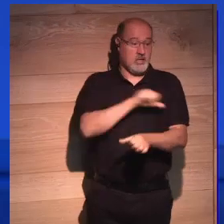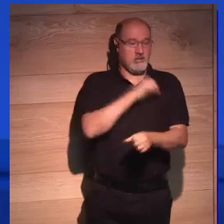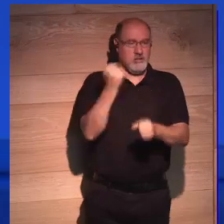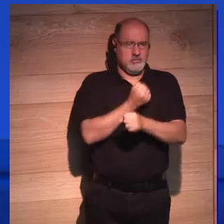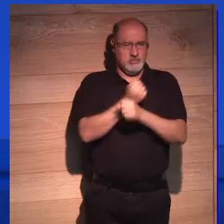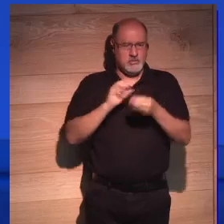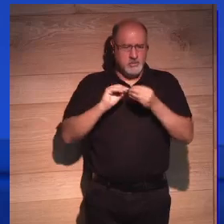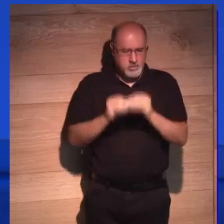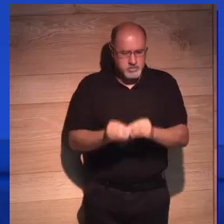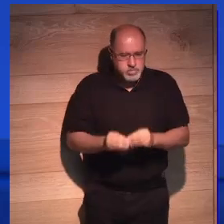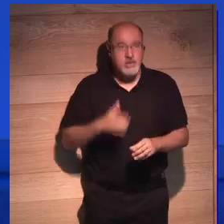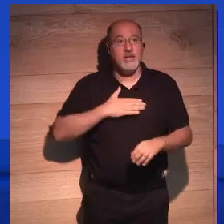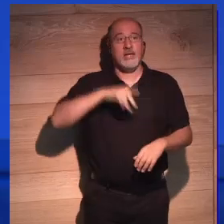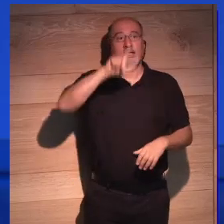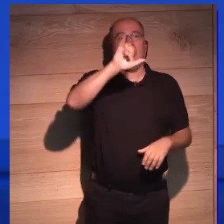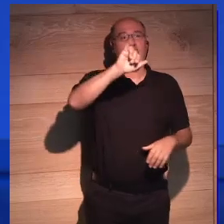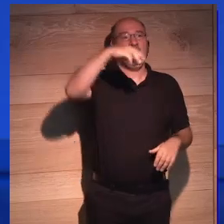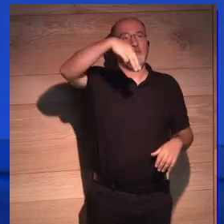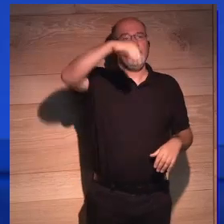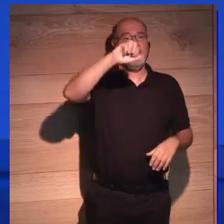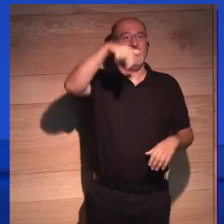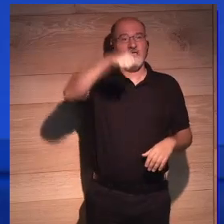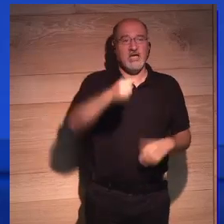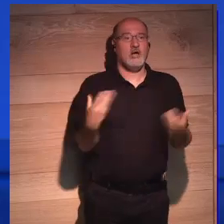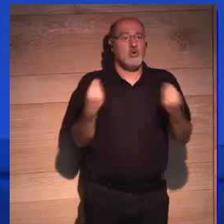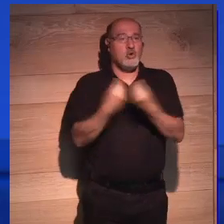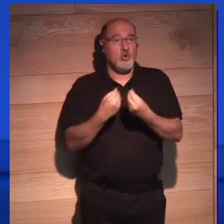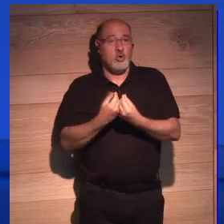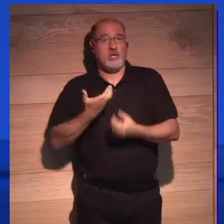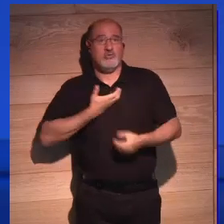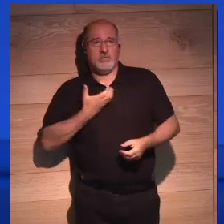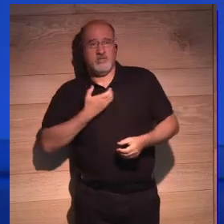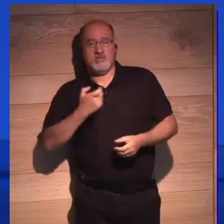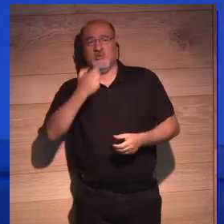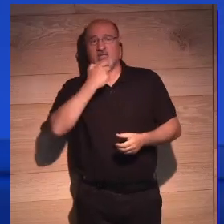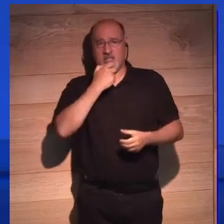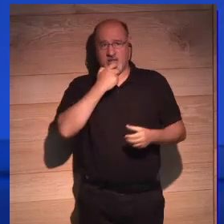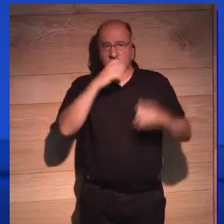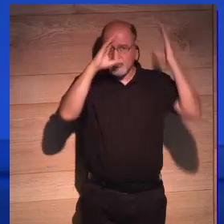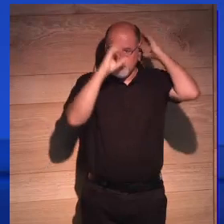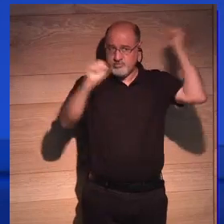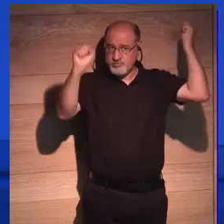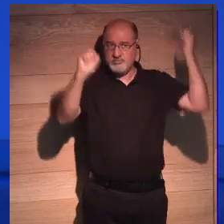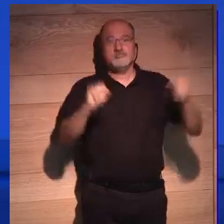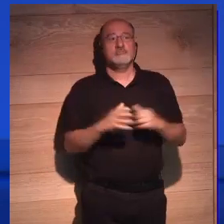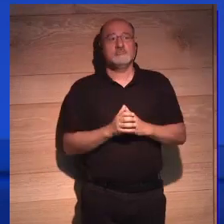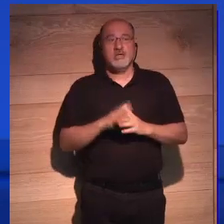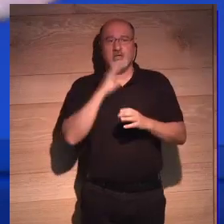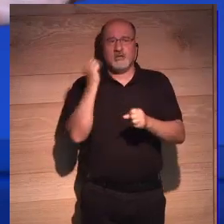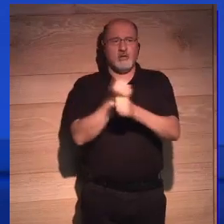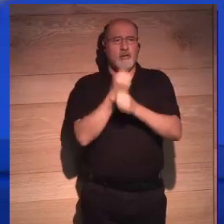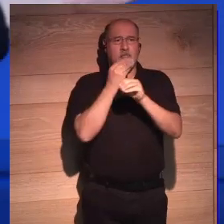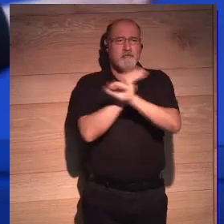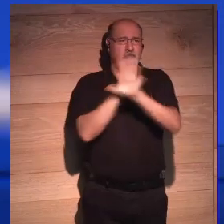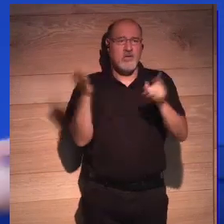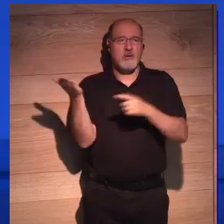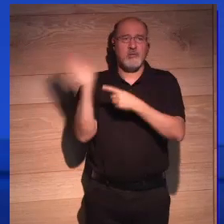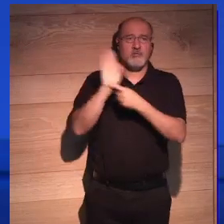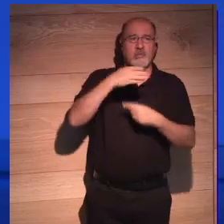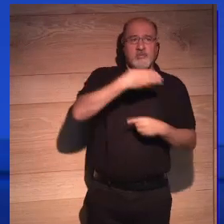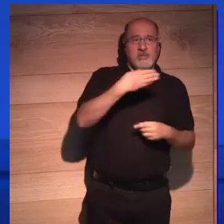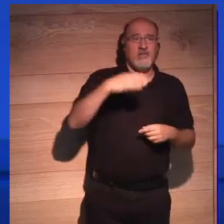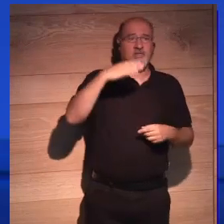this programme together, to demonstrate some of the best of British virtual reality. Here, first piece